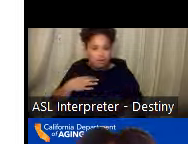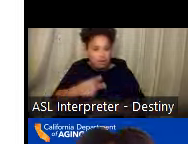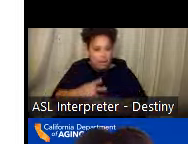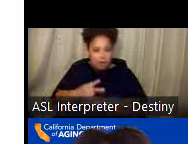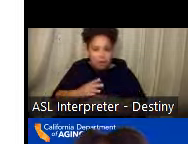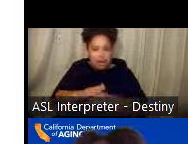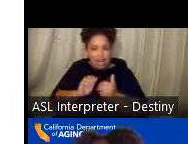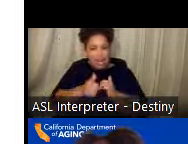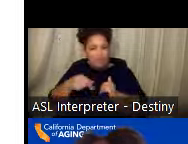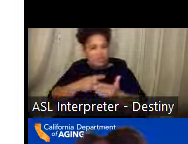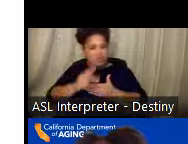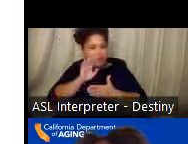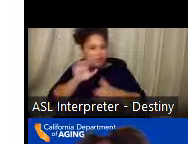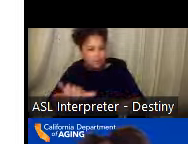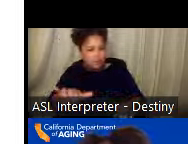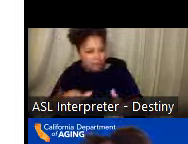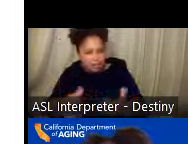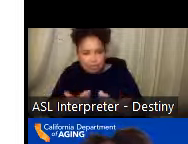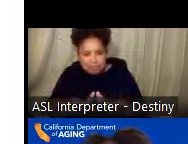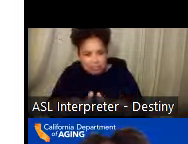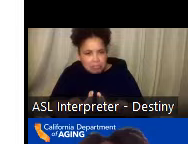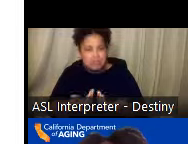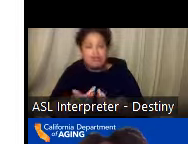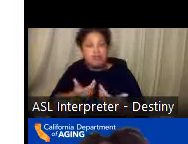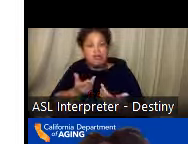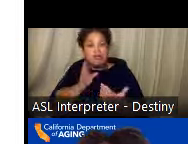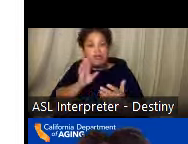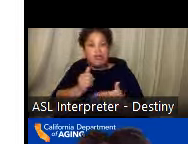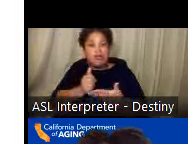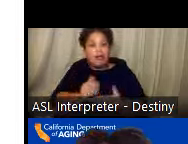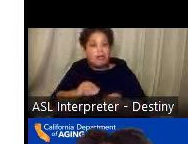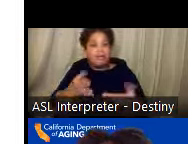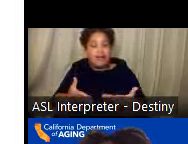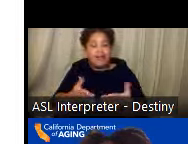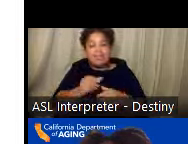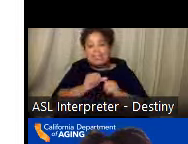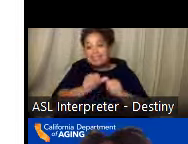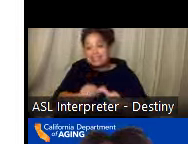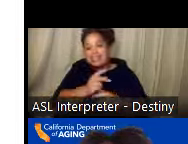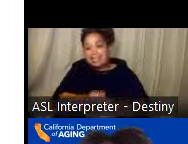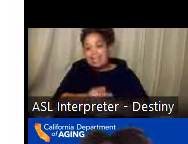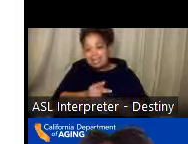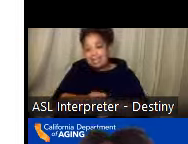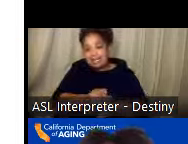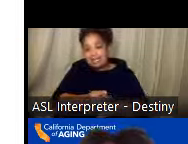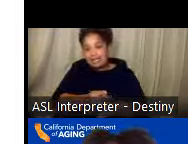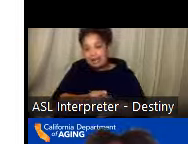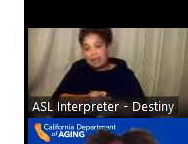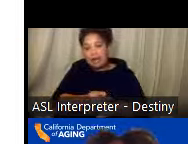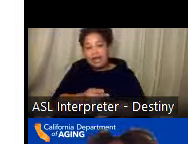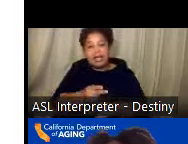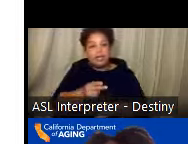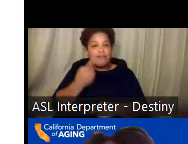with this program is to help provide consistent care by retaining direct care